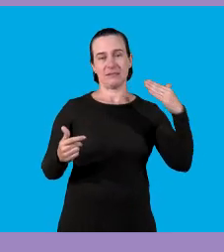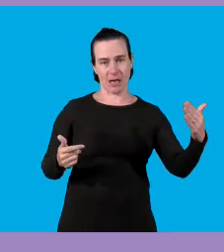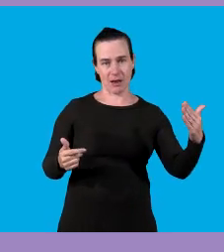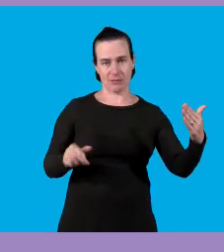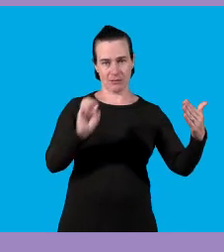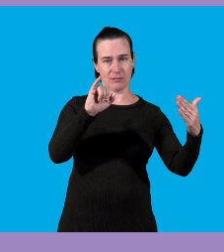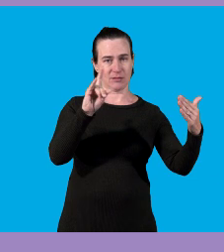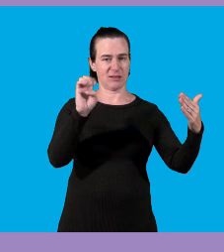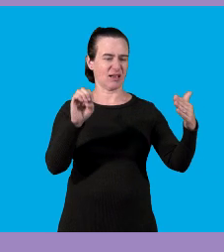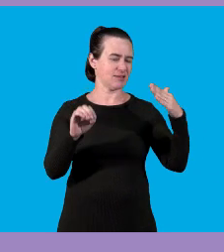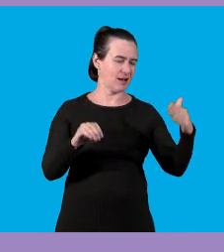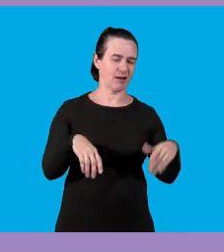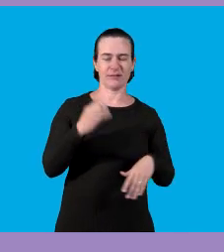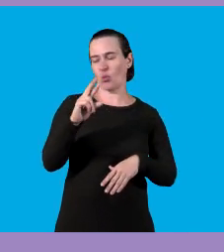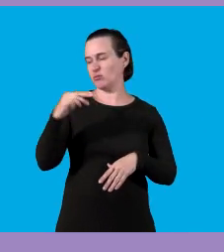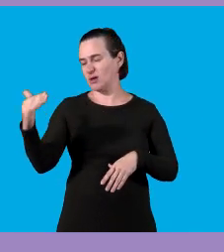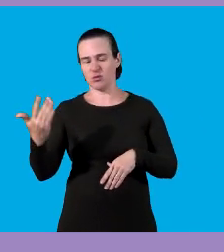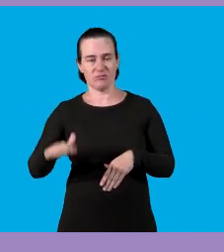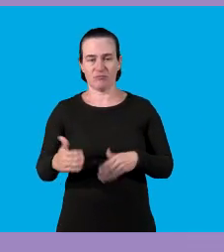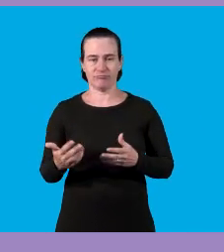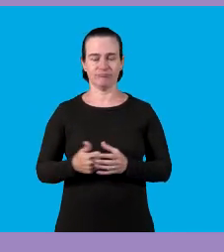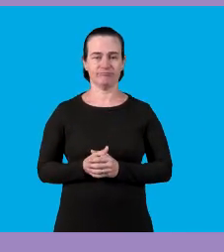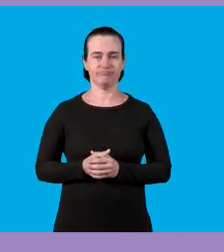Let's free draw again.